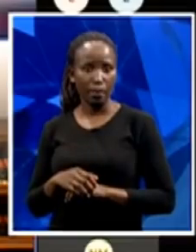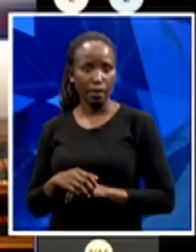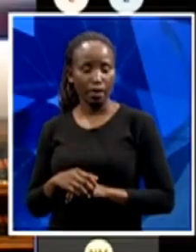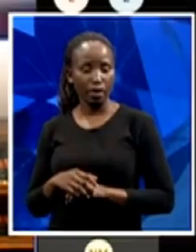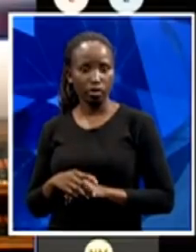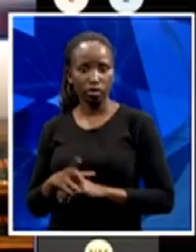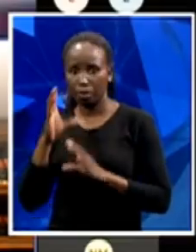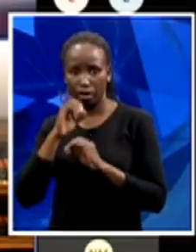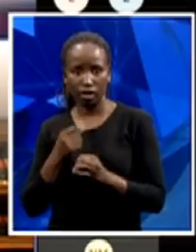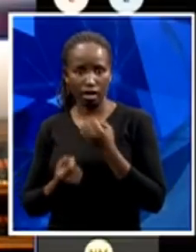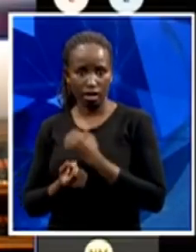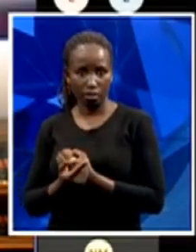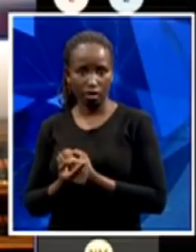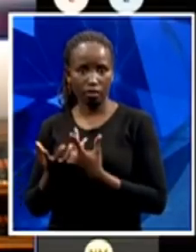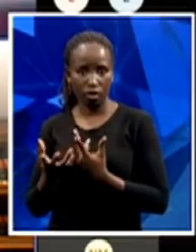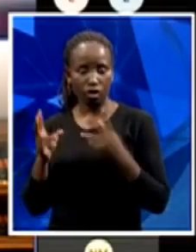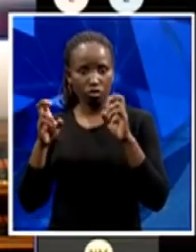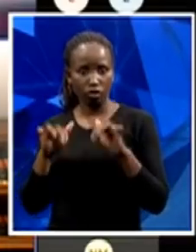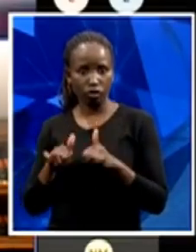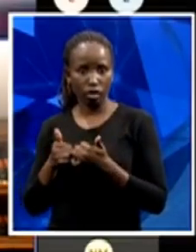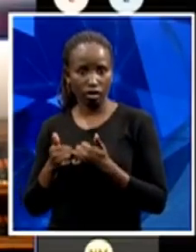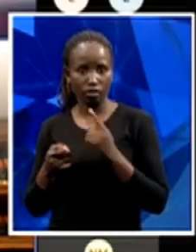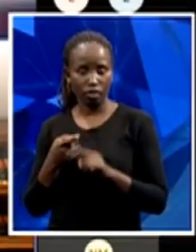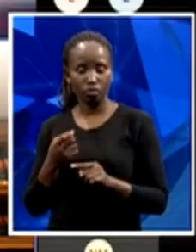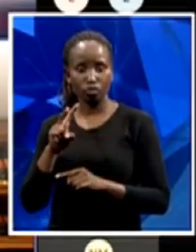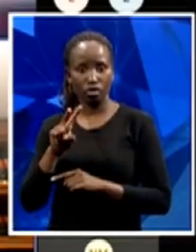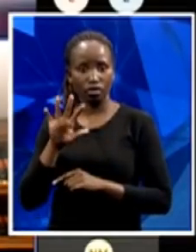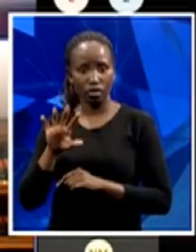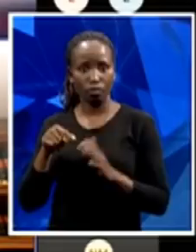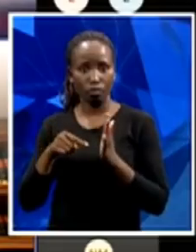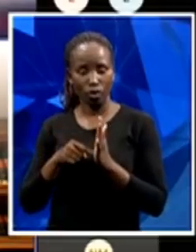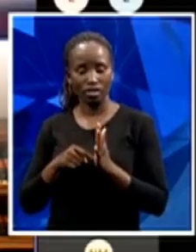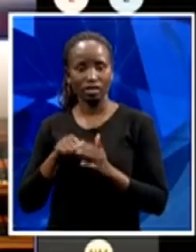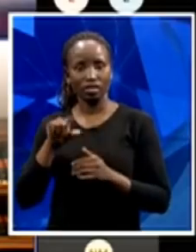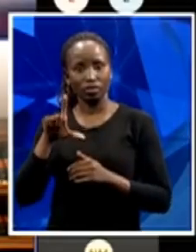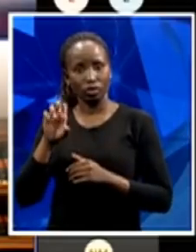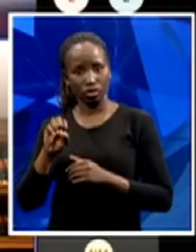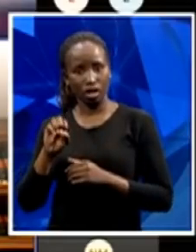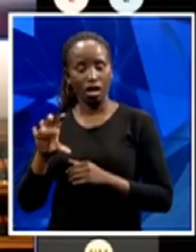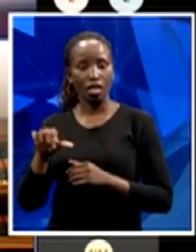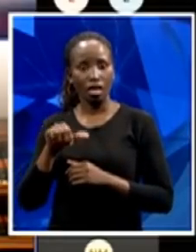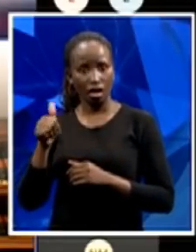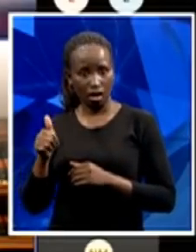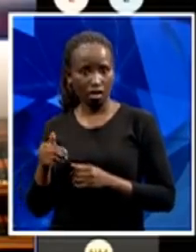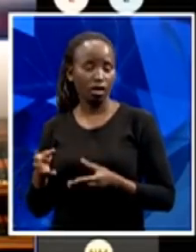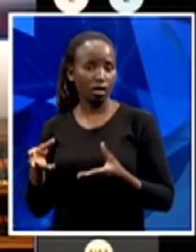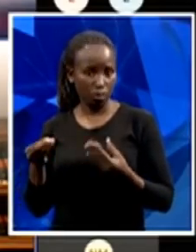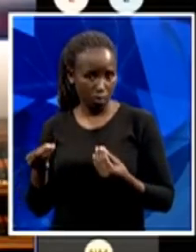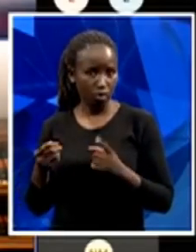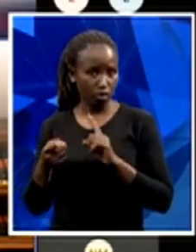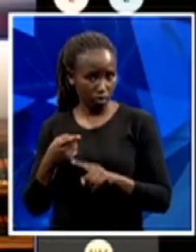Rule 25.70, the other relief is of a wide, general, and may I say, far-reaching